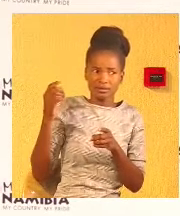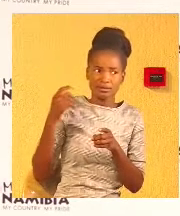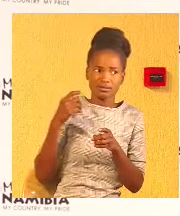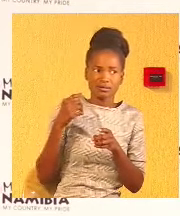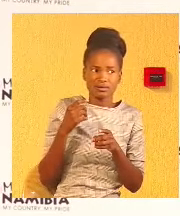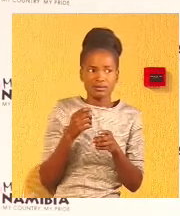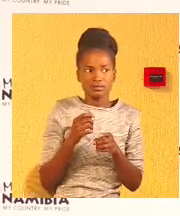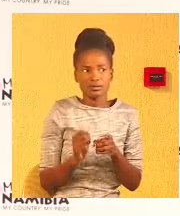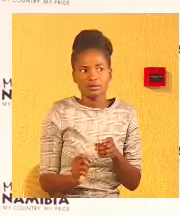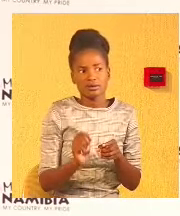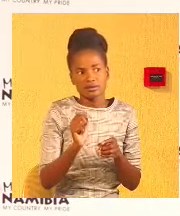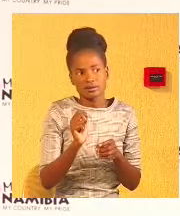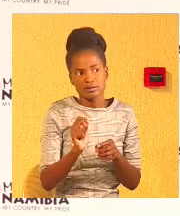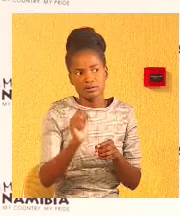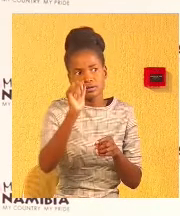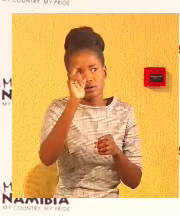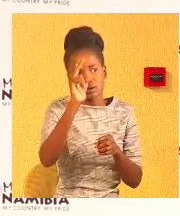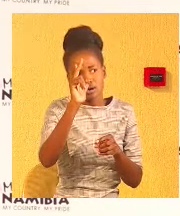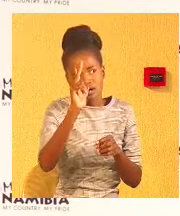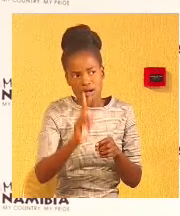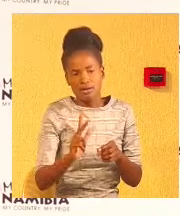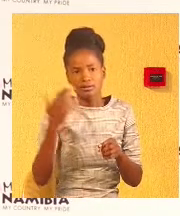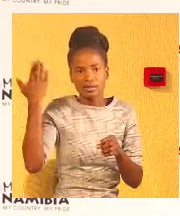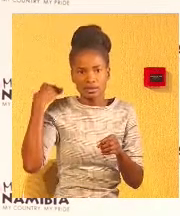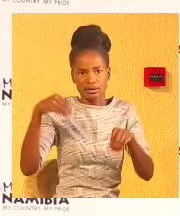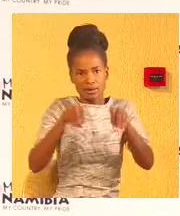producing ready cattle, but